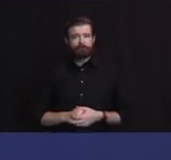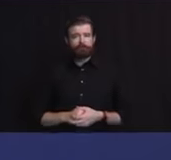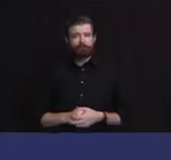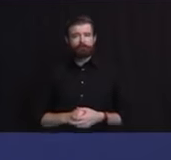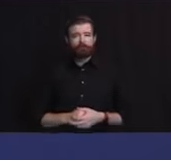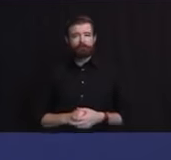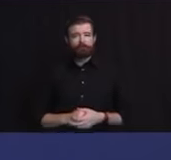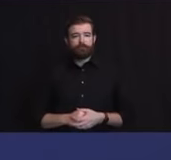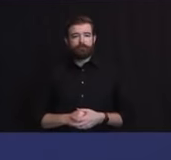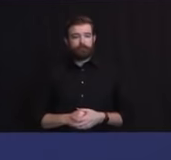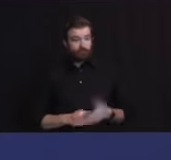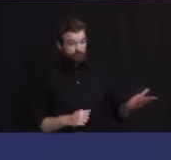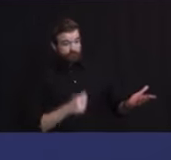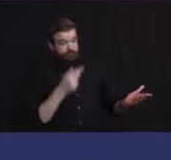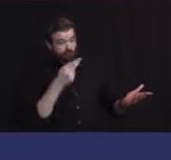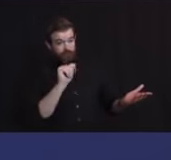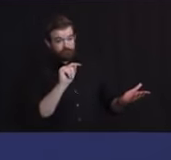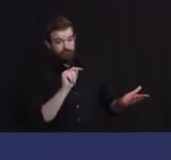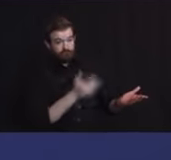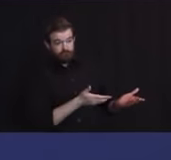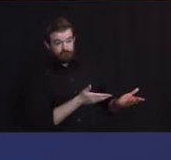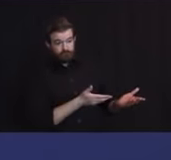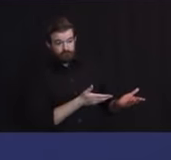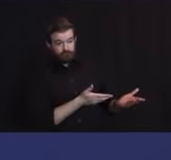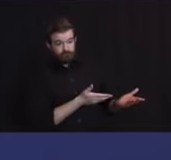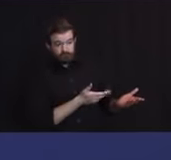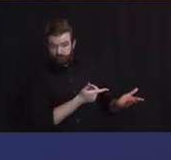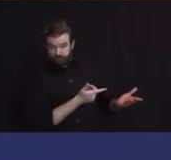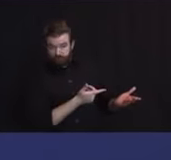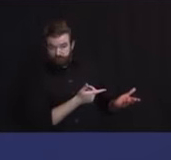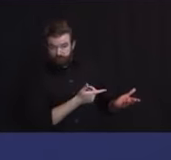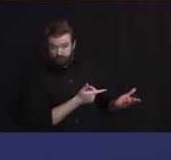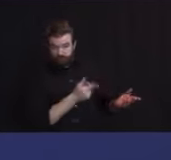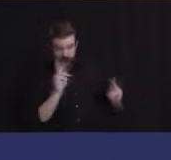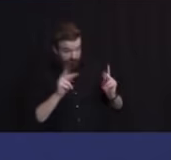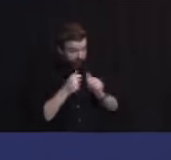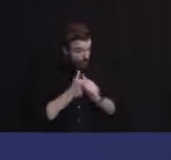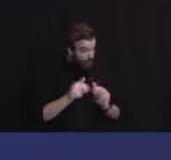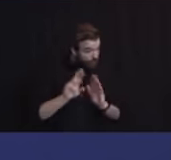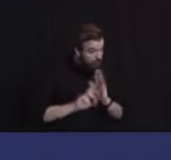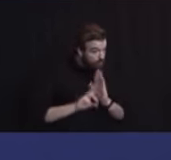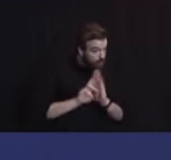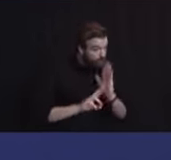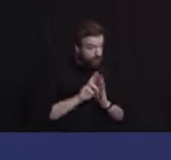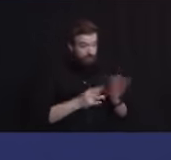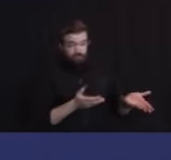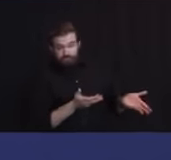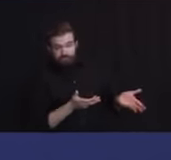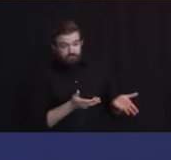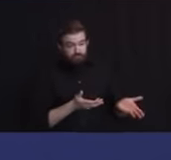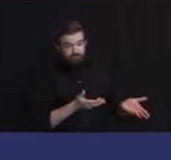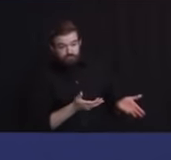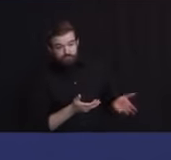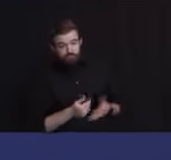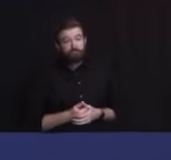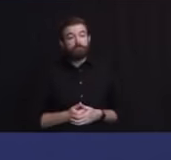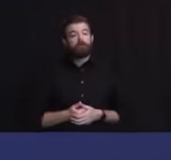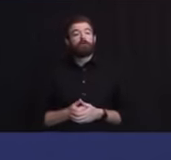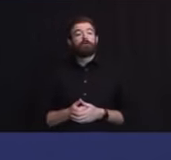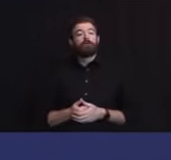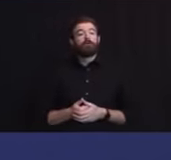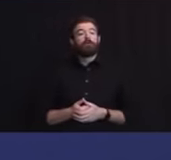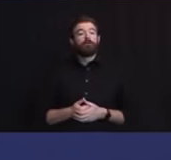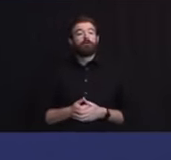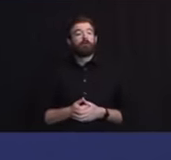Pat, I know you got some on compliance. Again, it was a really moving morning, I have to say. Bless you and thank you